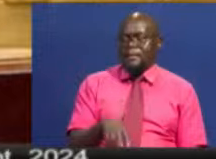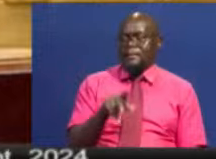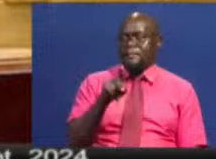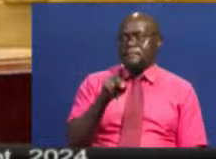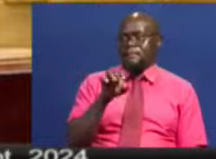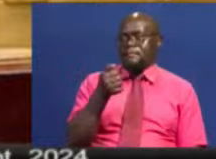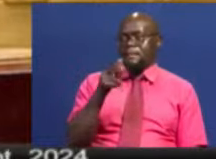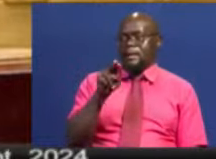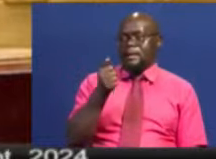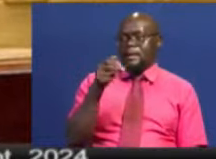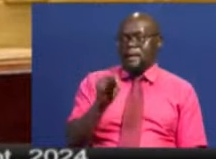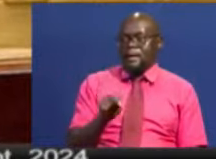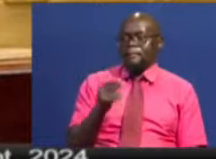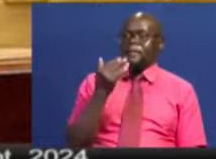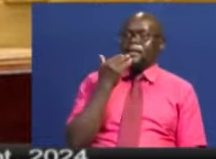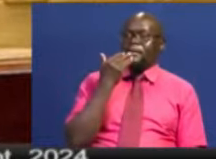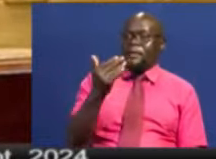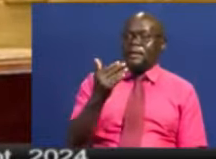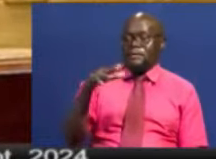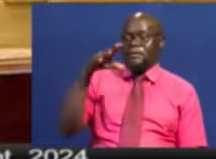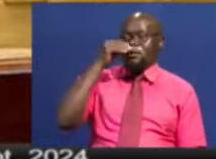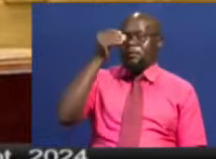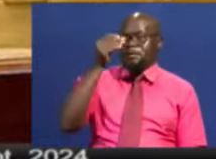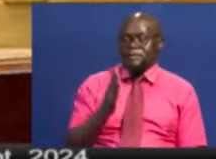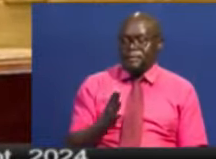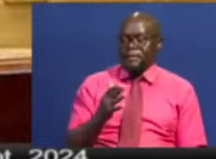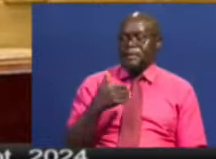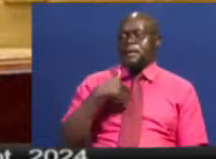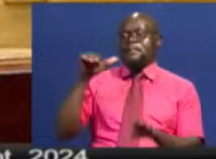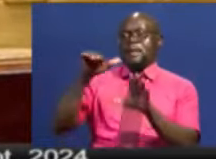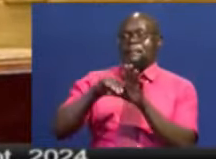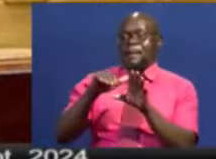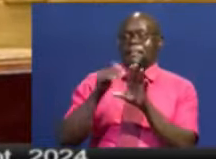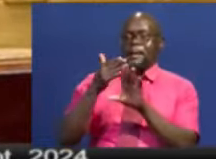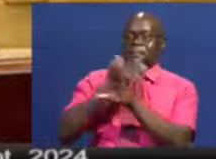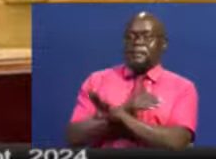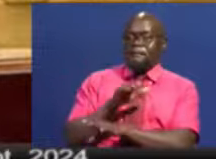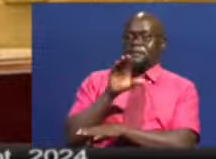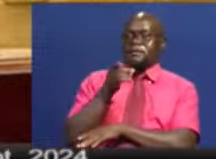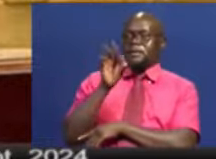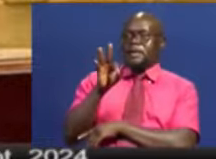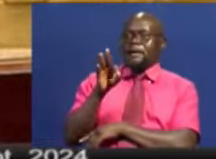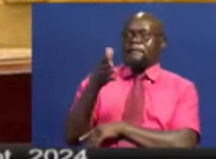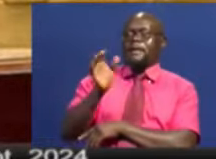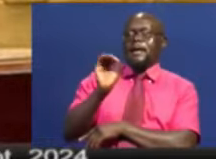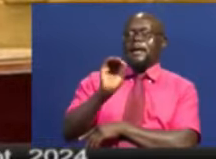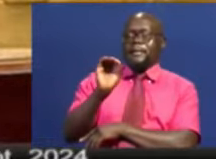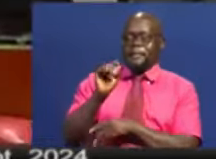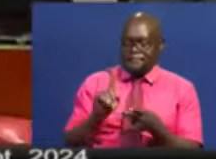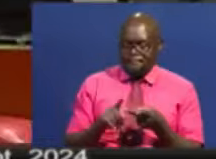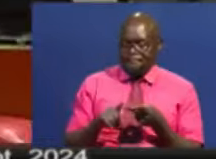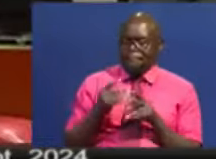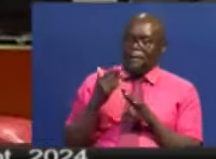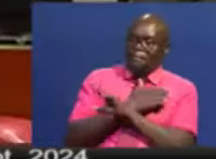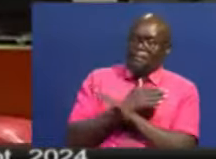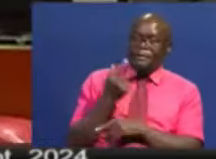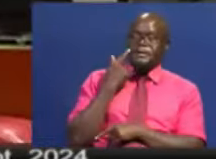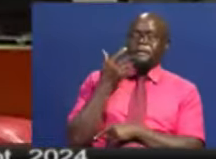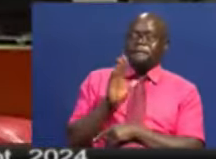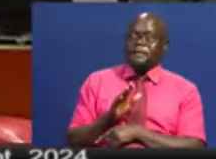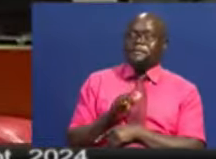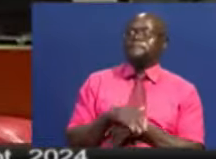Thank you, Mr. Speaker. Mr. Speaker, I was privileged to be a member of parliament before CDF came into being. I was privileged also to see